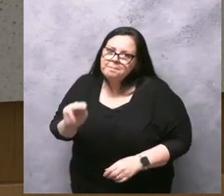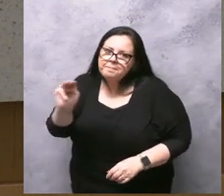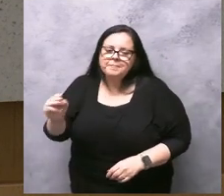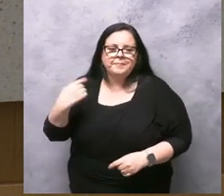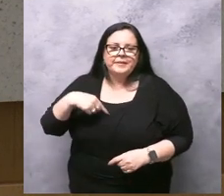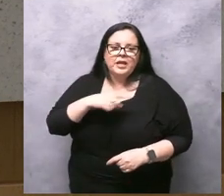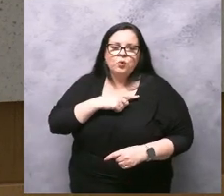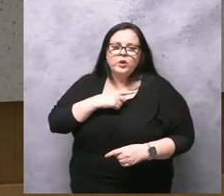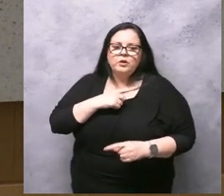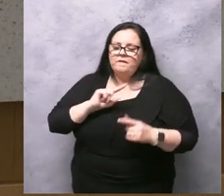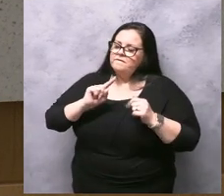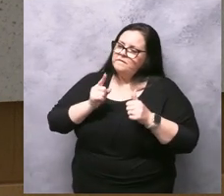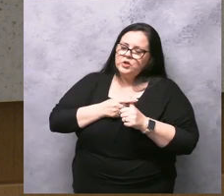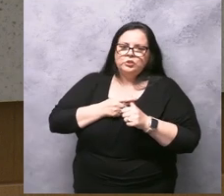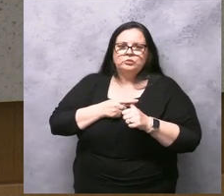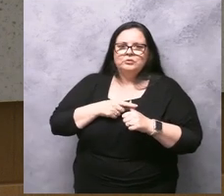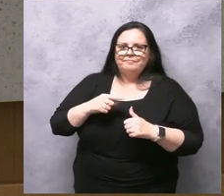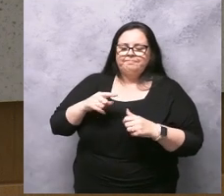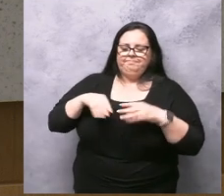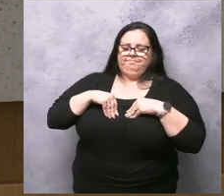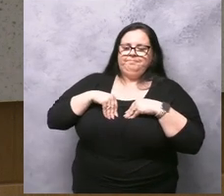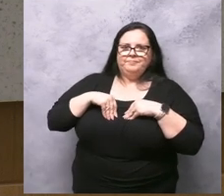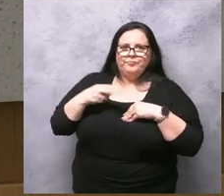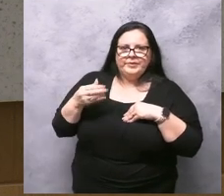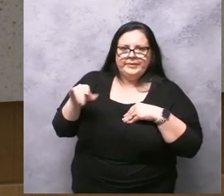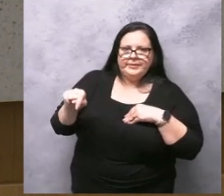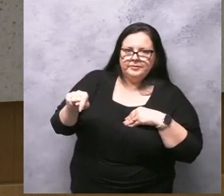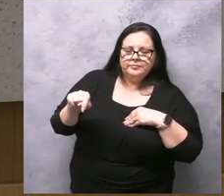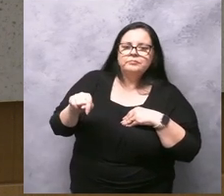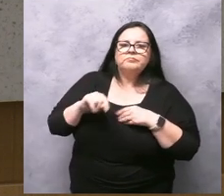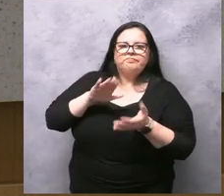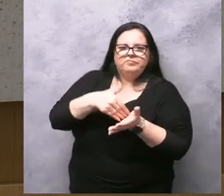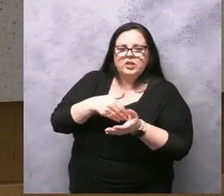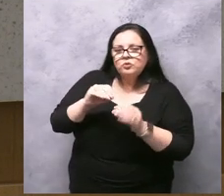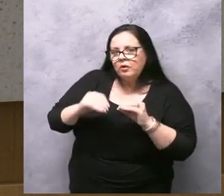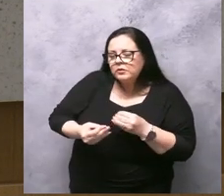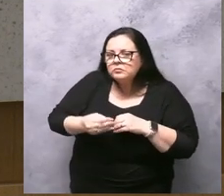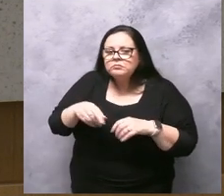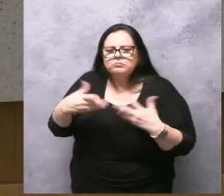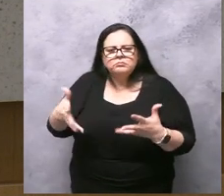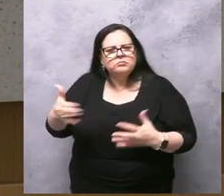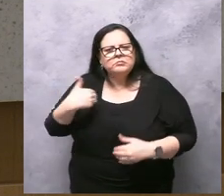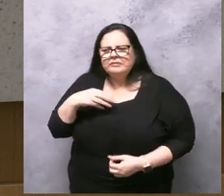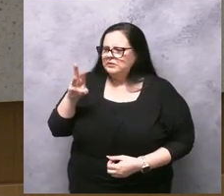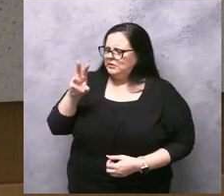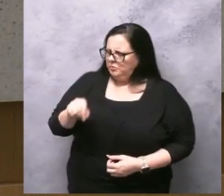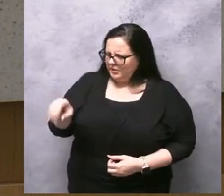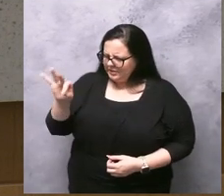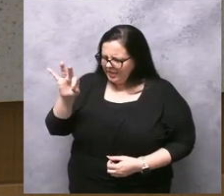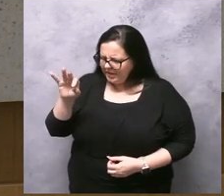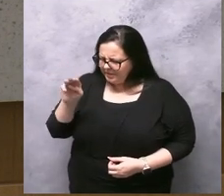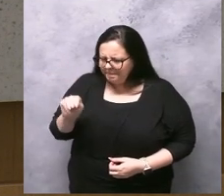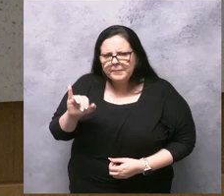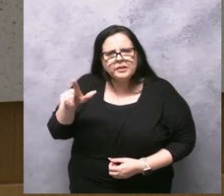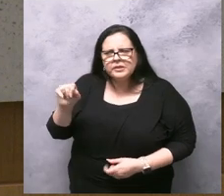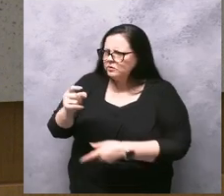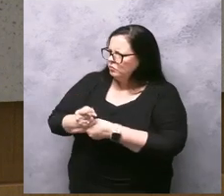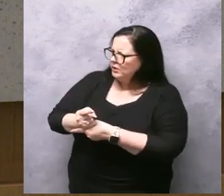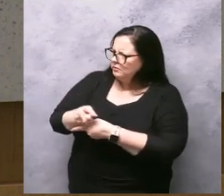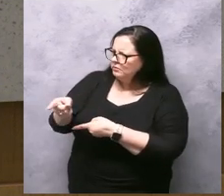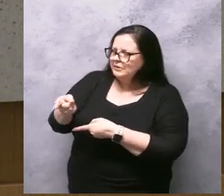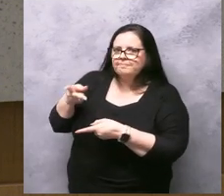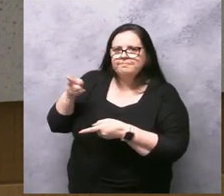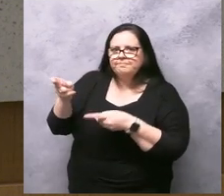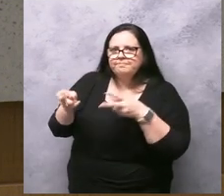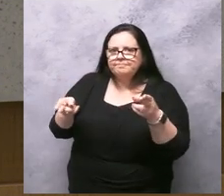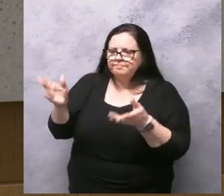taking the hits first in the central office, and we've already got about $6.9 million, is that right, of cuts that